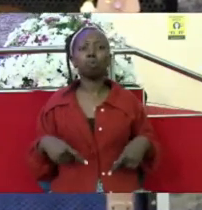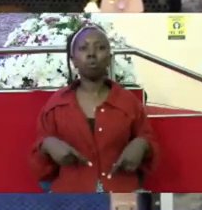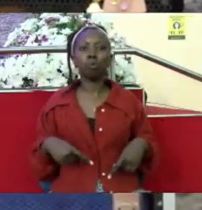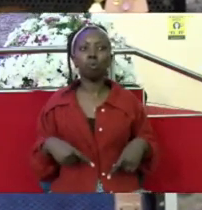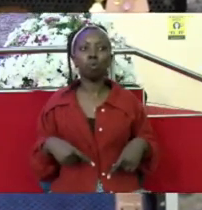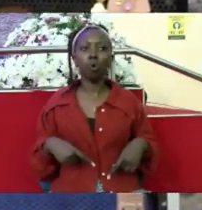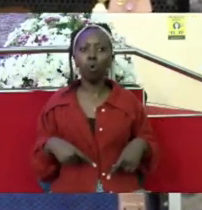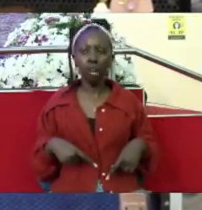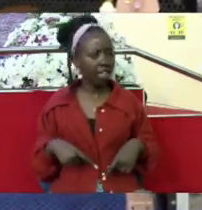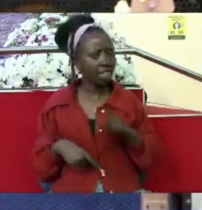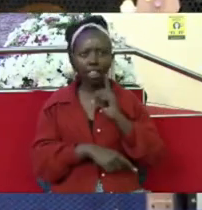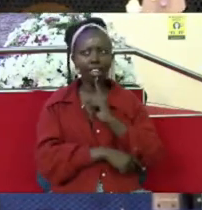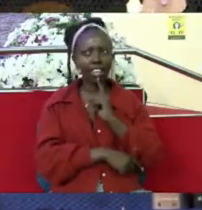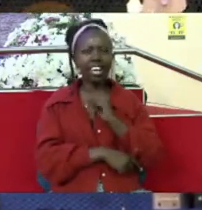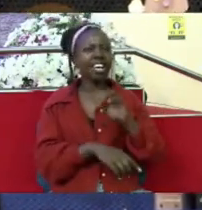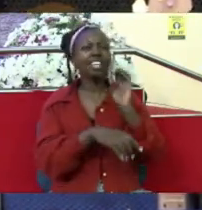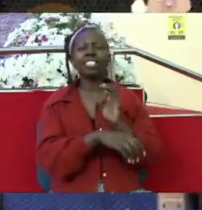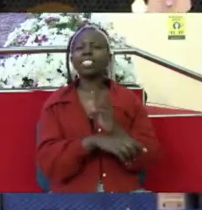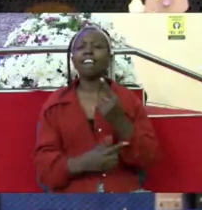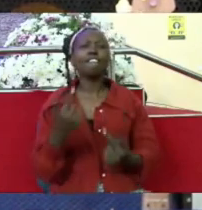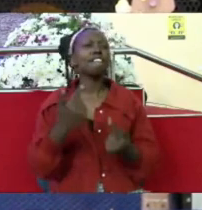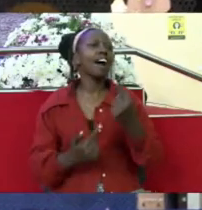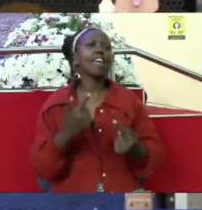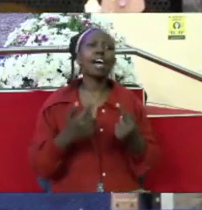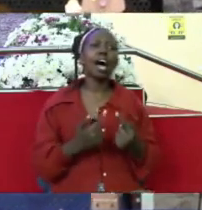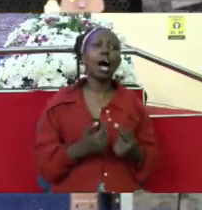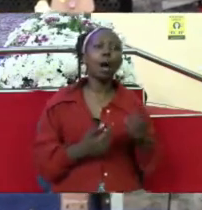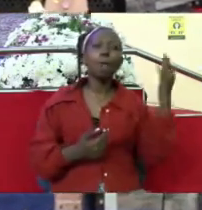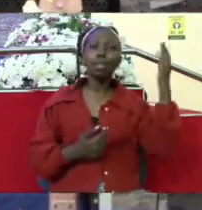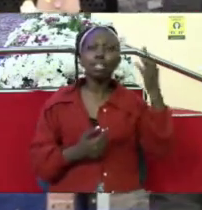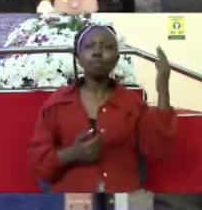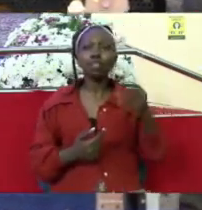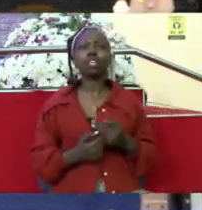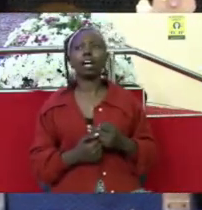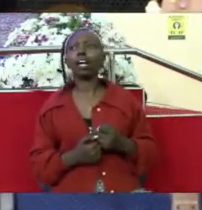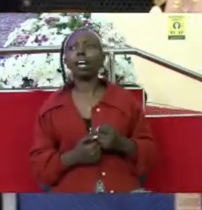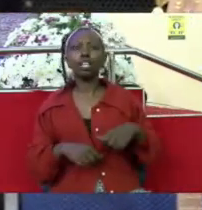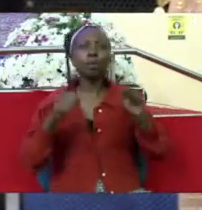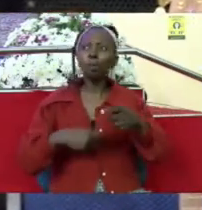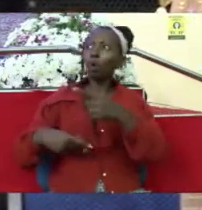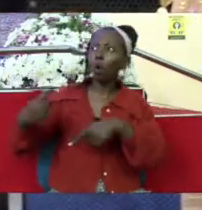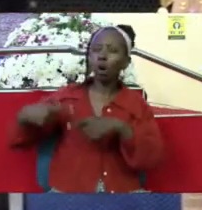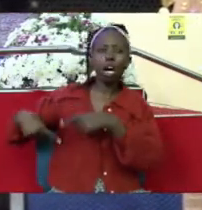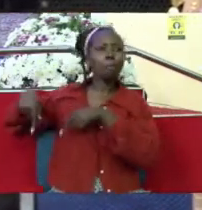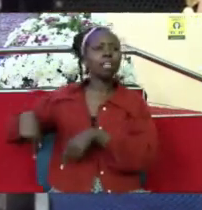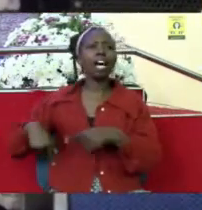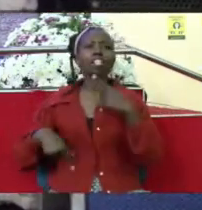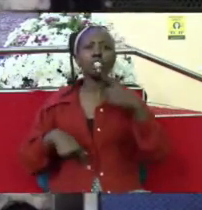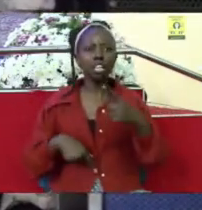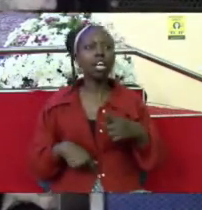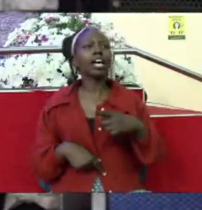Hey. Church inakuwaga moto. The church is on fire. Preach it, preacher. Jamaa anakuja hapa mbele zangu. Shock it,